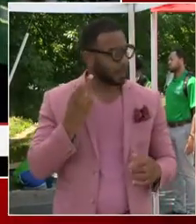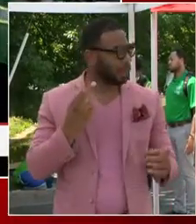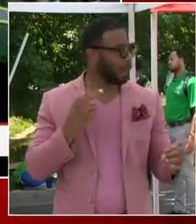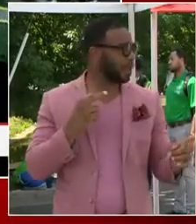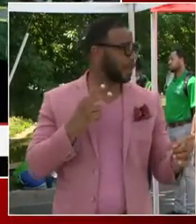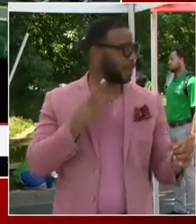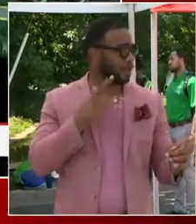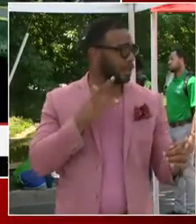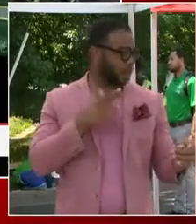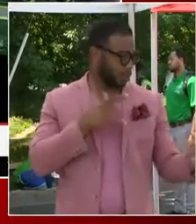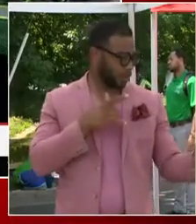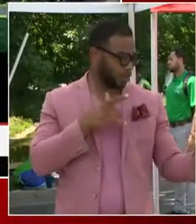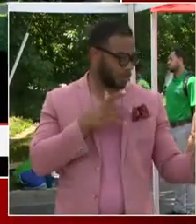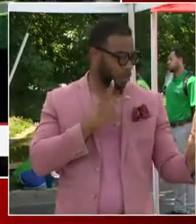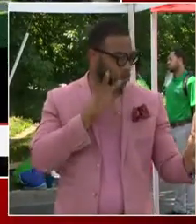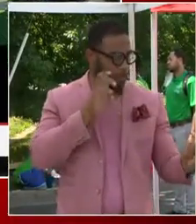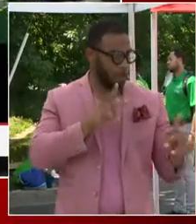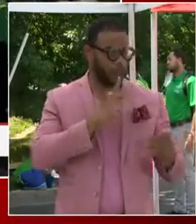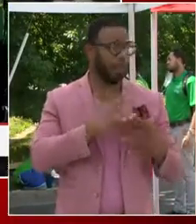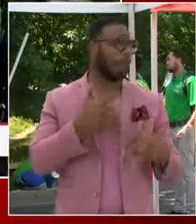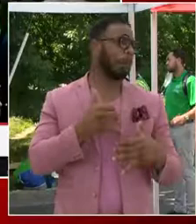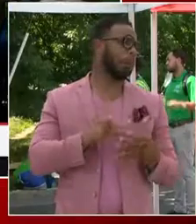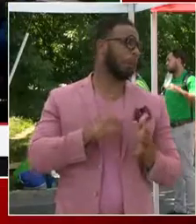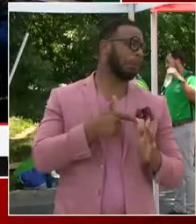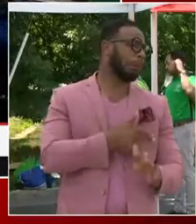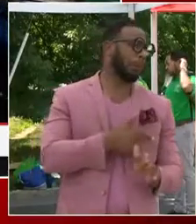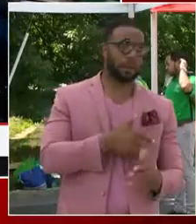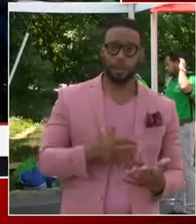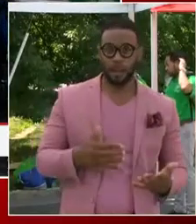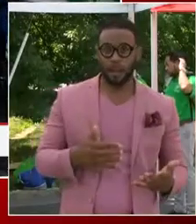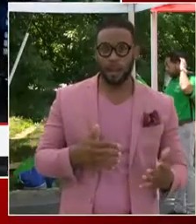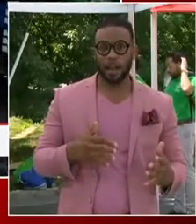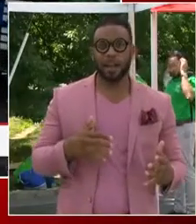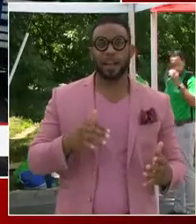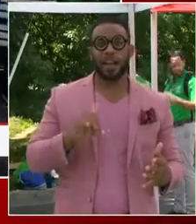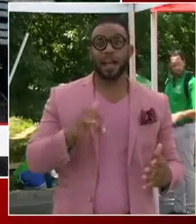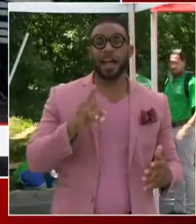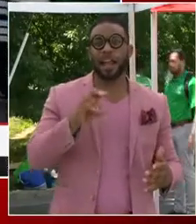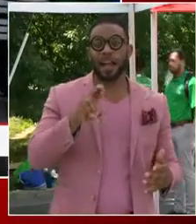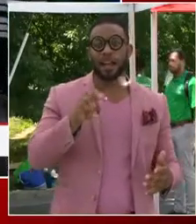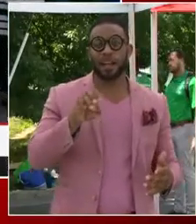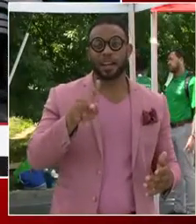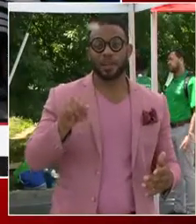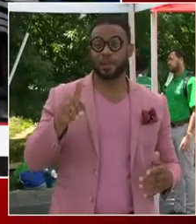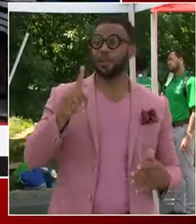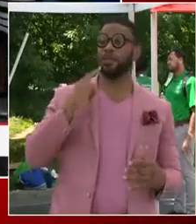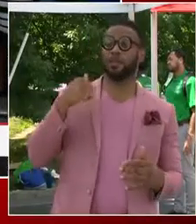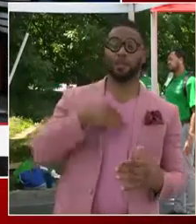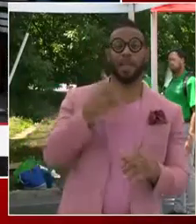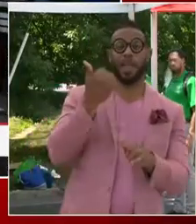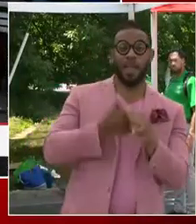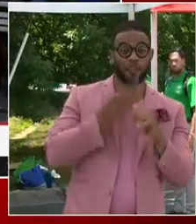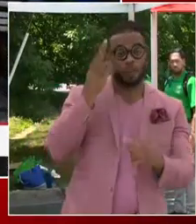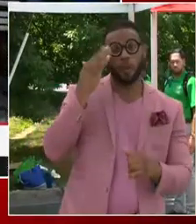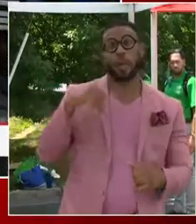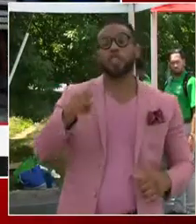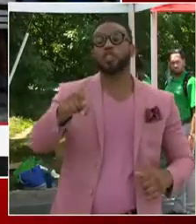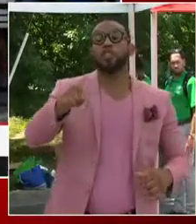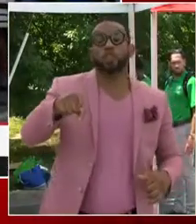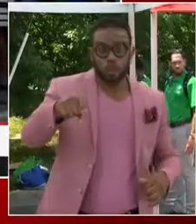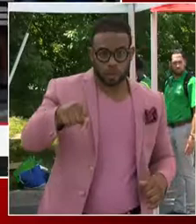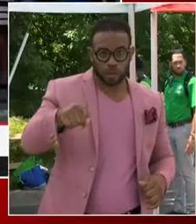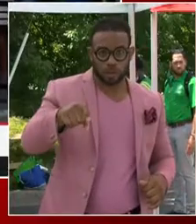to get vaccinated. Haven't you, Dr. Nesbitt? I've heard every reason. And Dr. Nesbitt has told me every reason why they